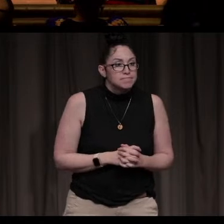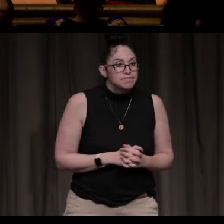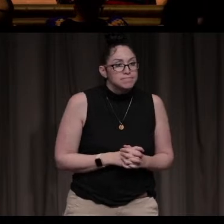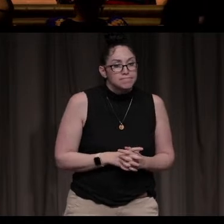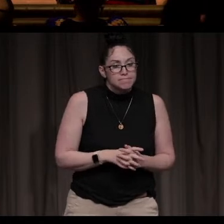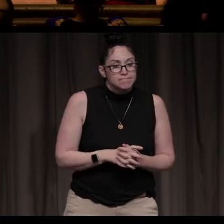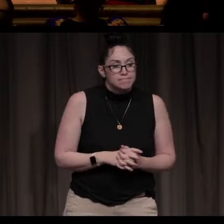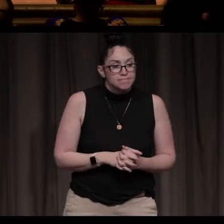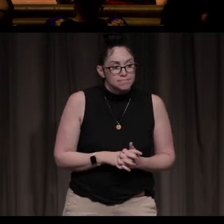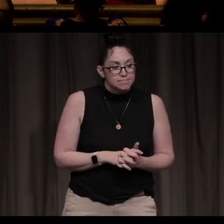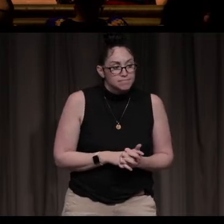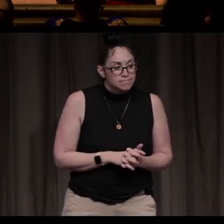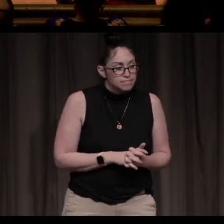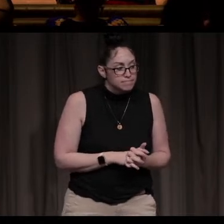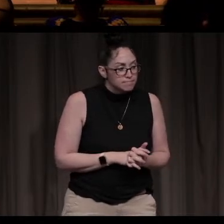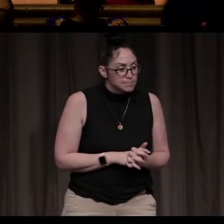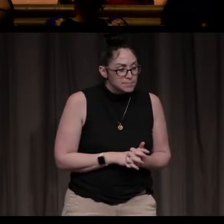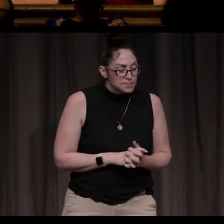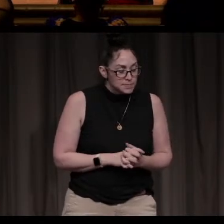the project, that